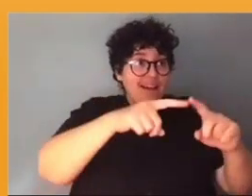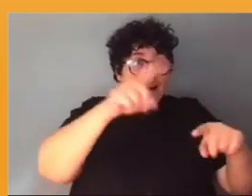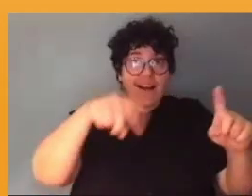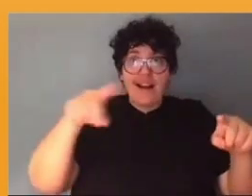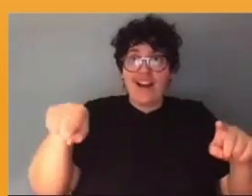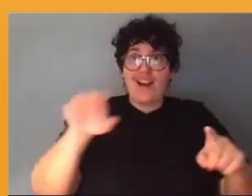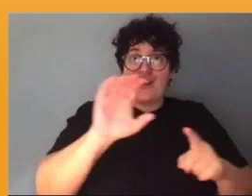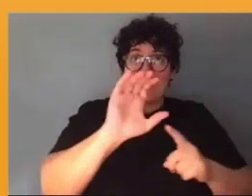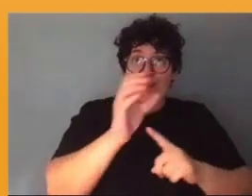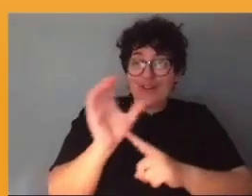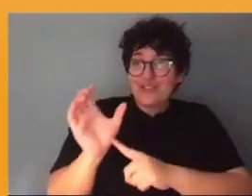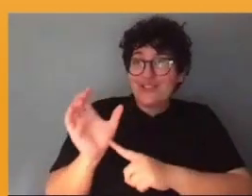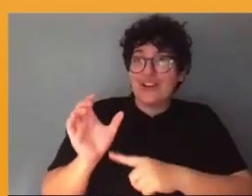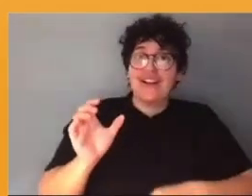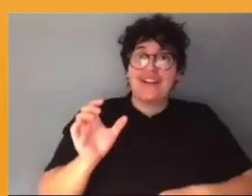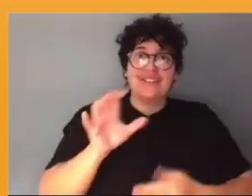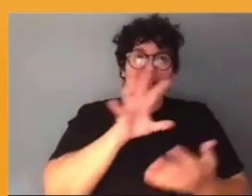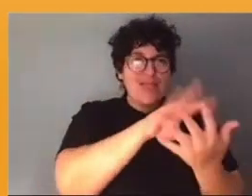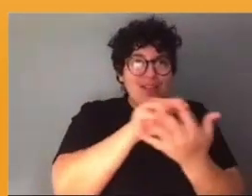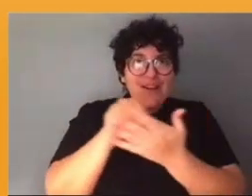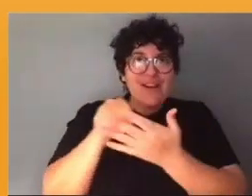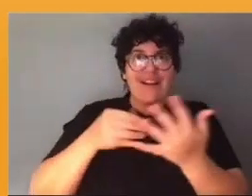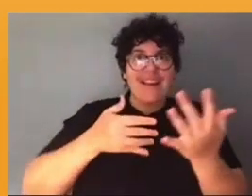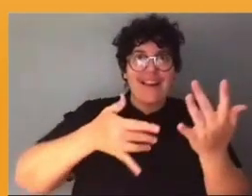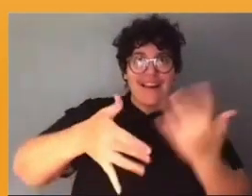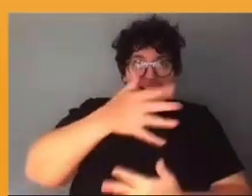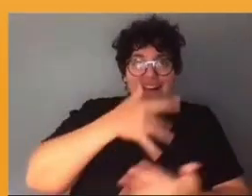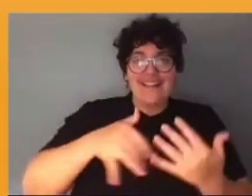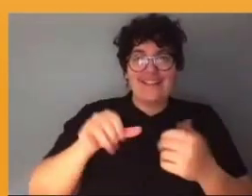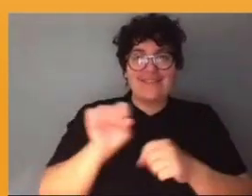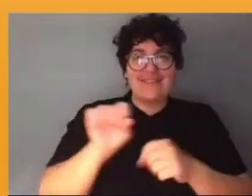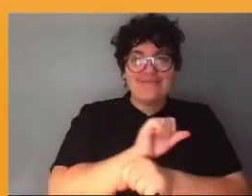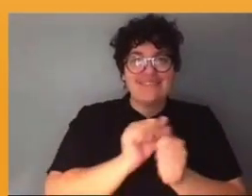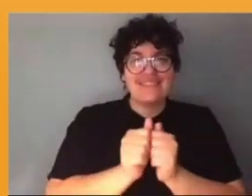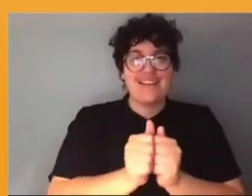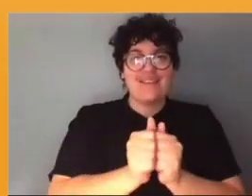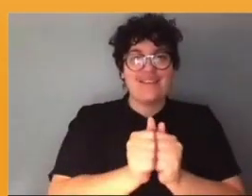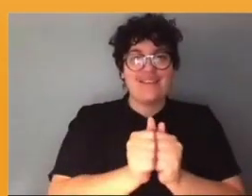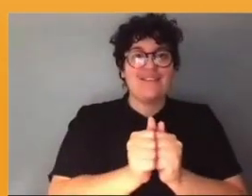learn and to work with them, you know,